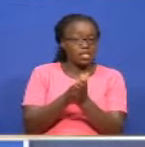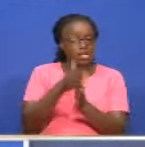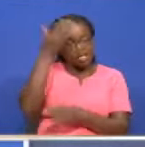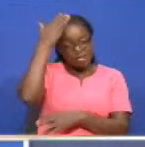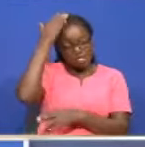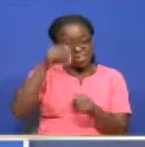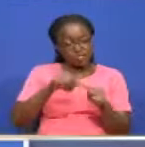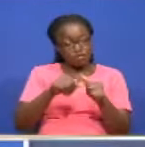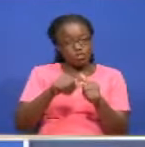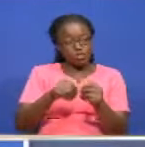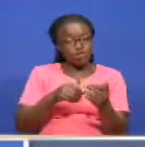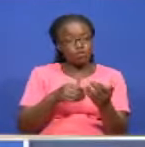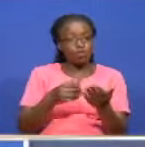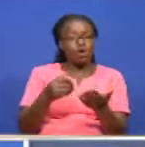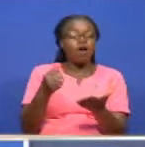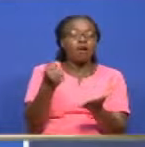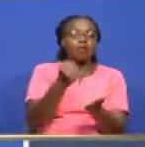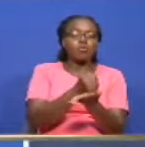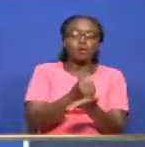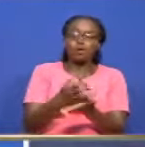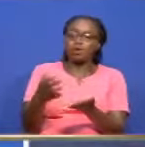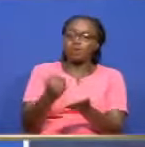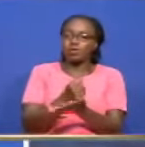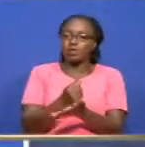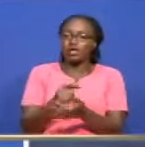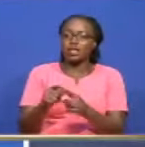hire as the numbers continue to increase.